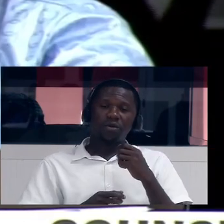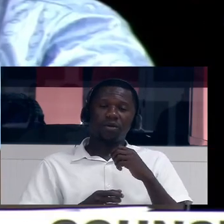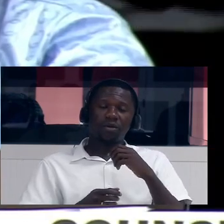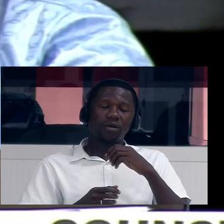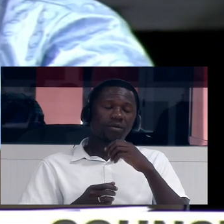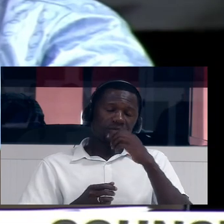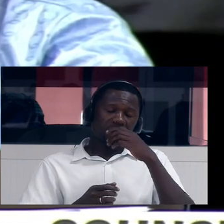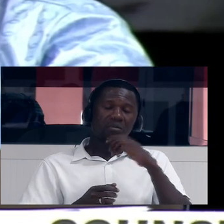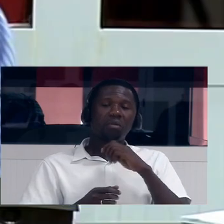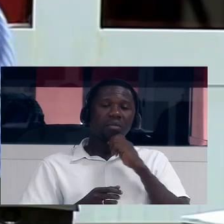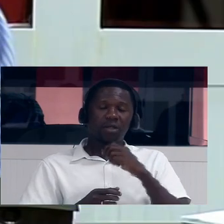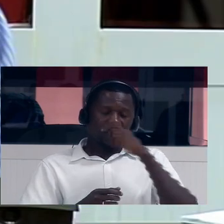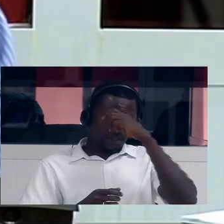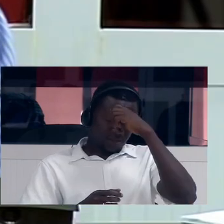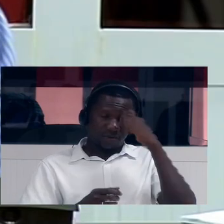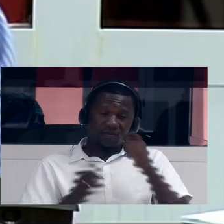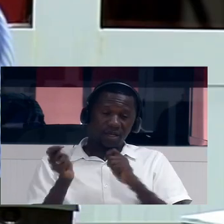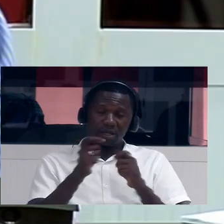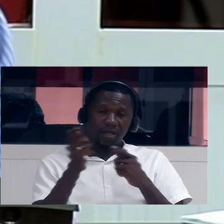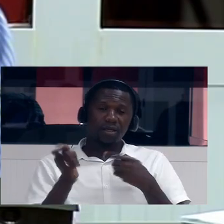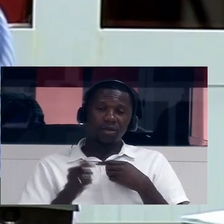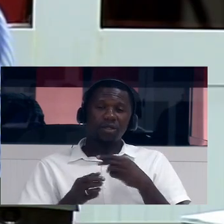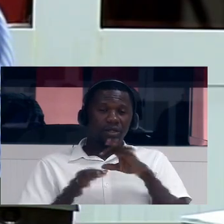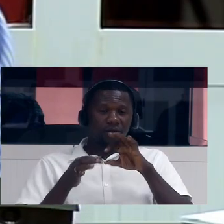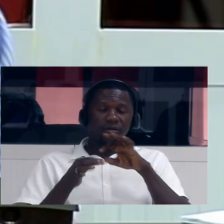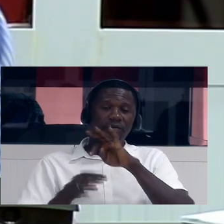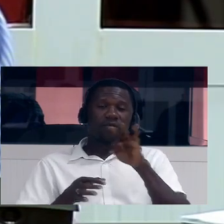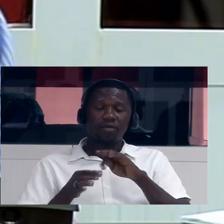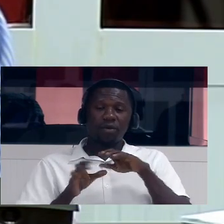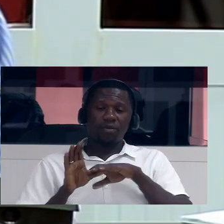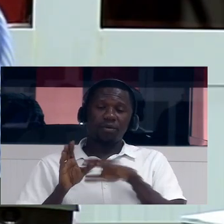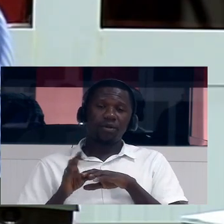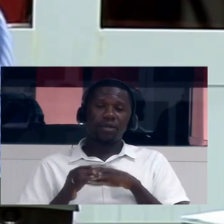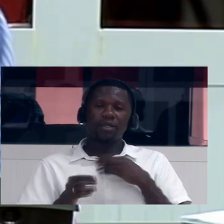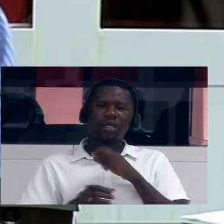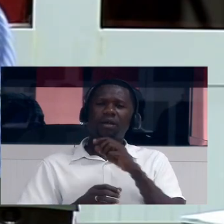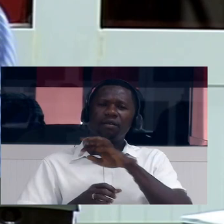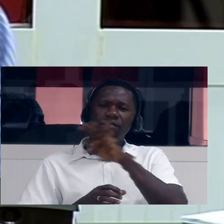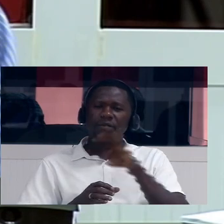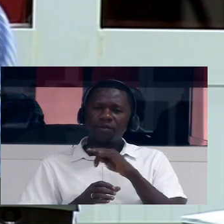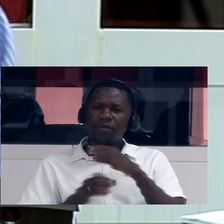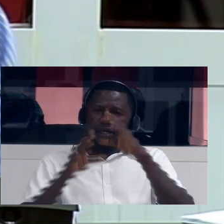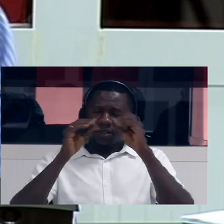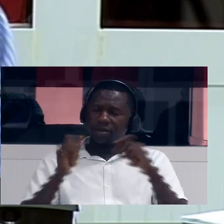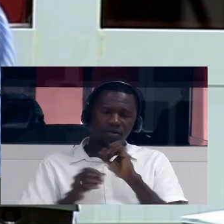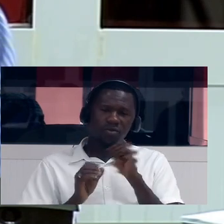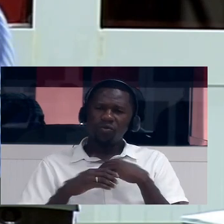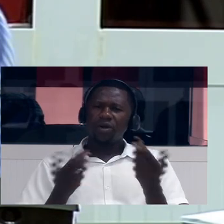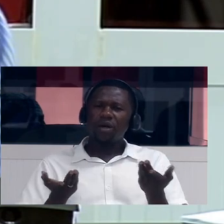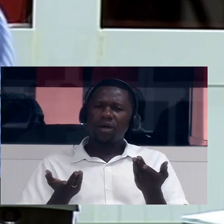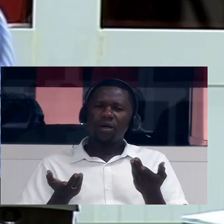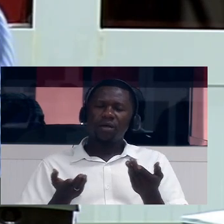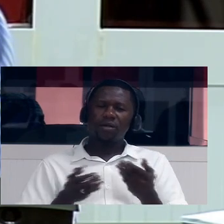his relative. So I said, but the fire station is not a police station. Why should they take somebody to the fire station for that? So I immediately